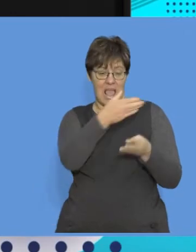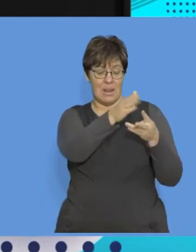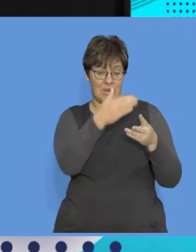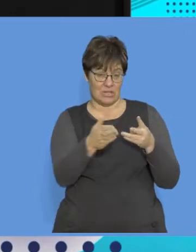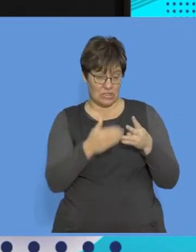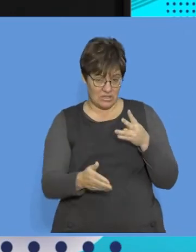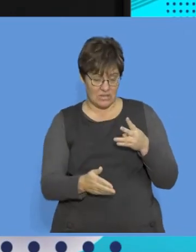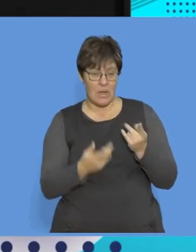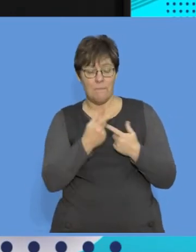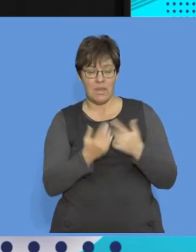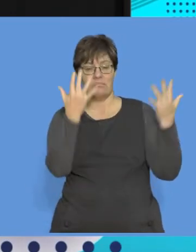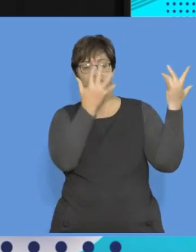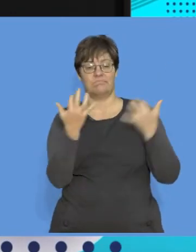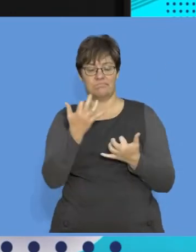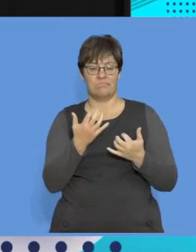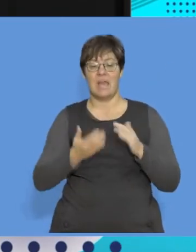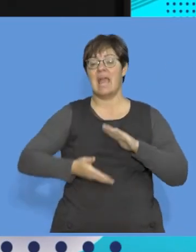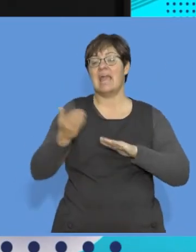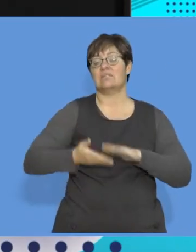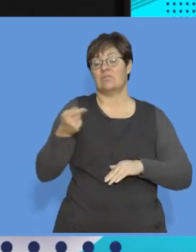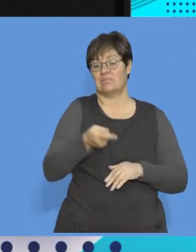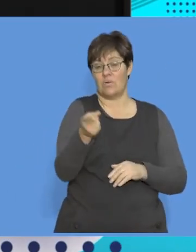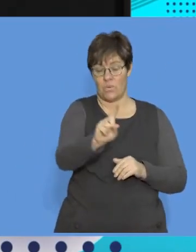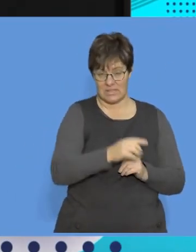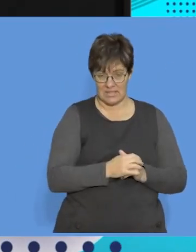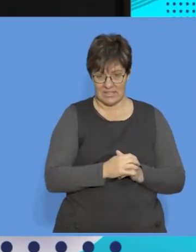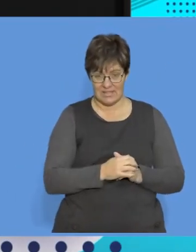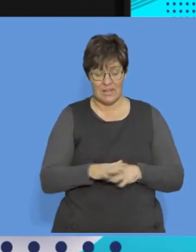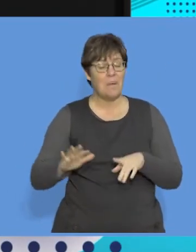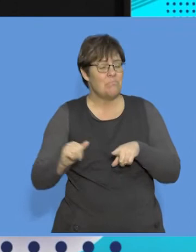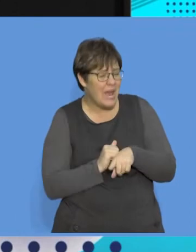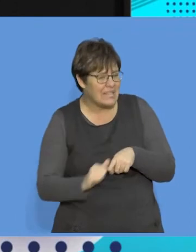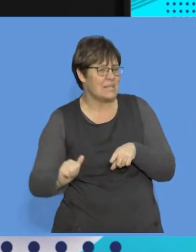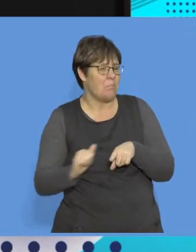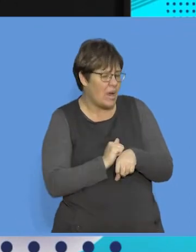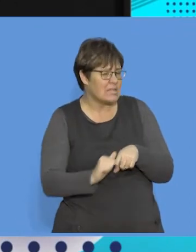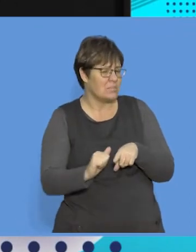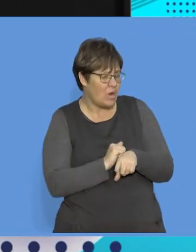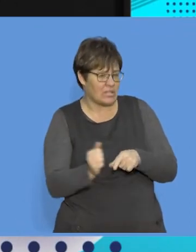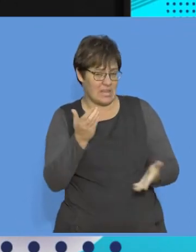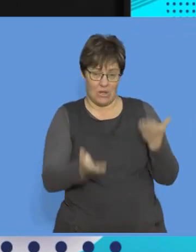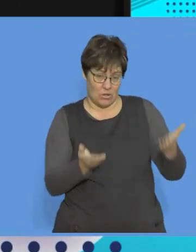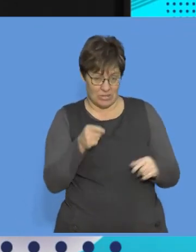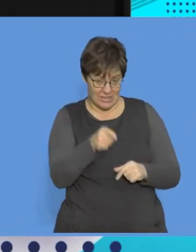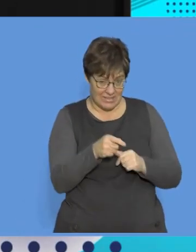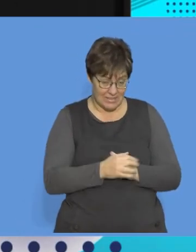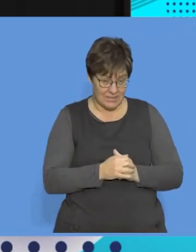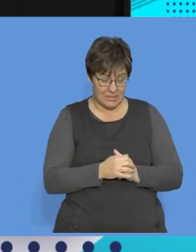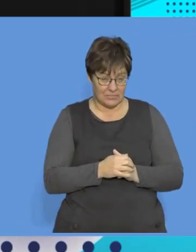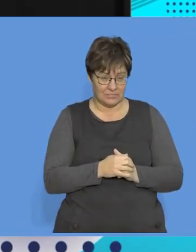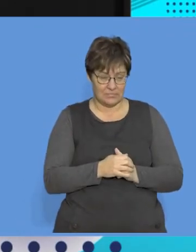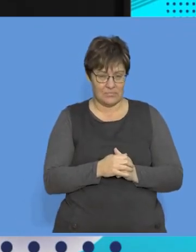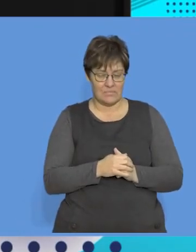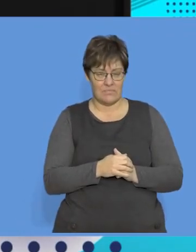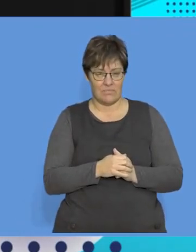able to work out what the acceleration is. Practice those type of equations very, very carefully. Now, this is